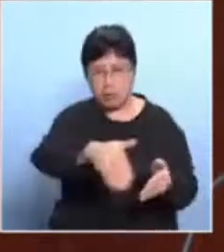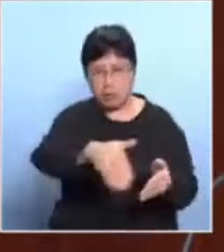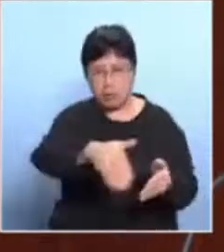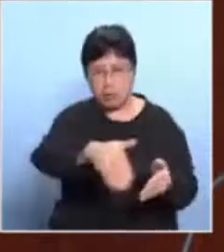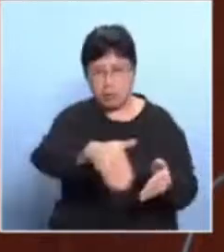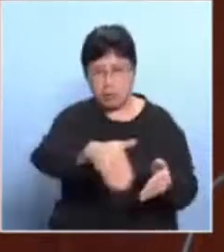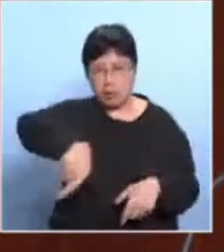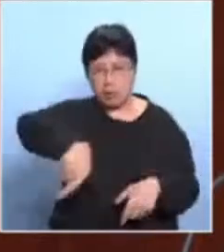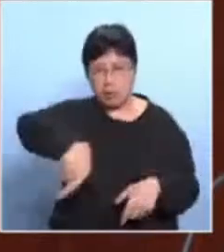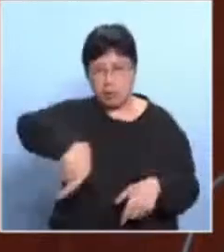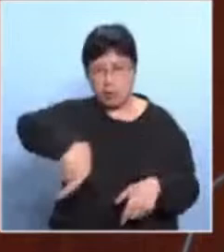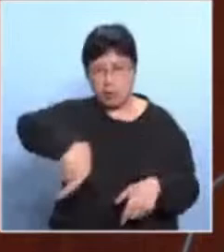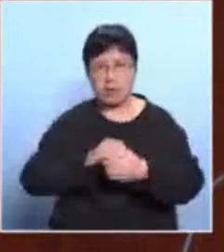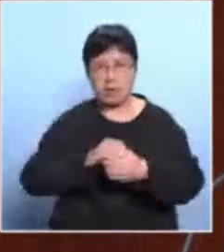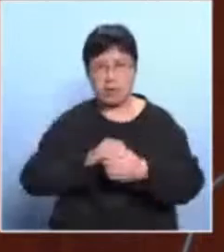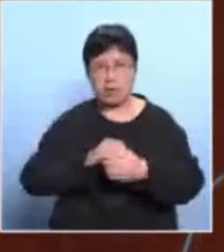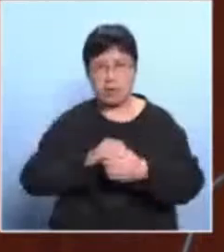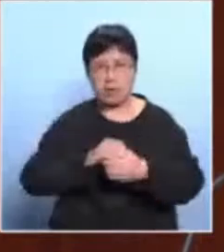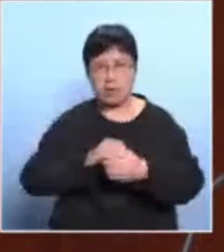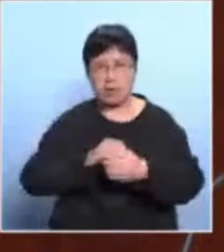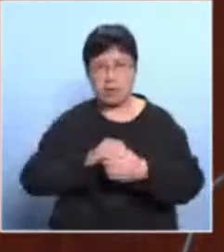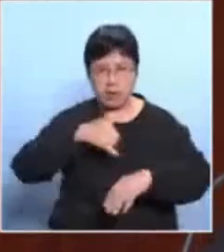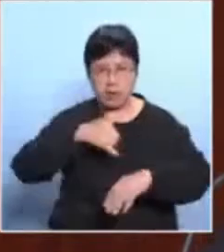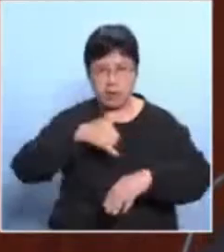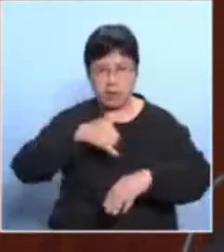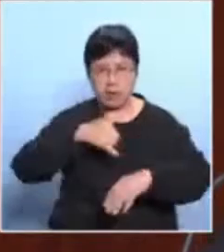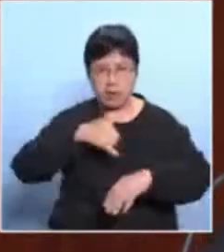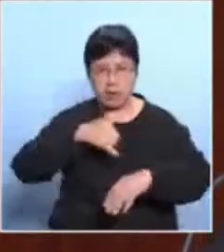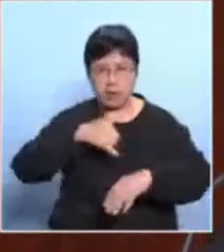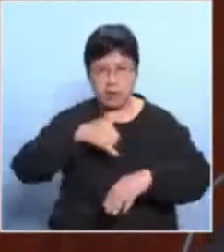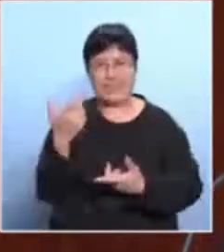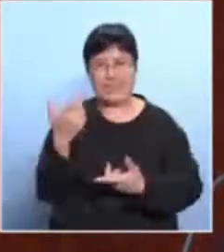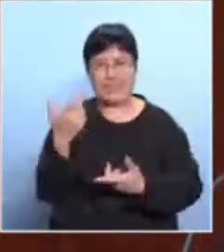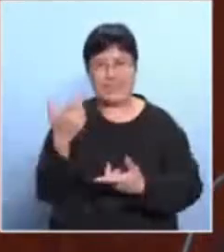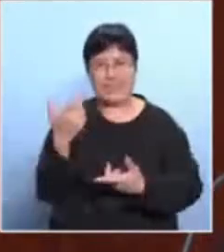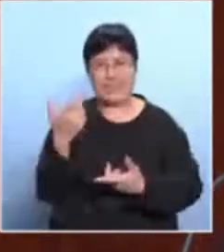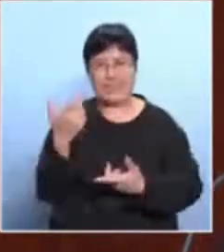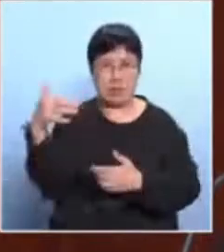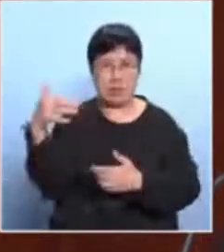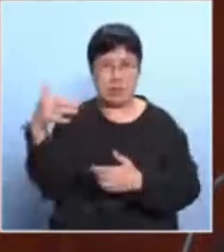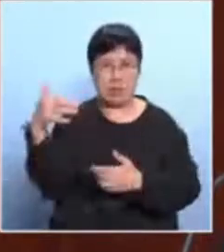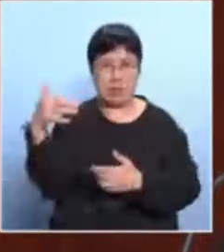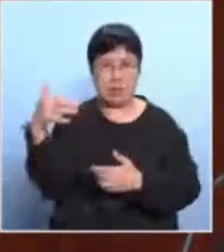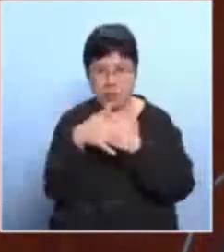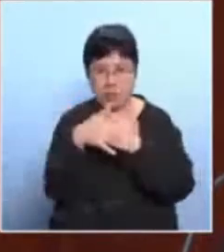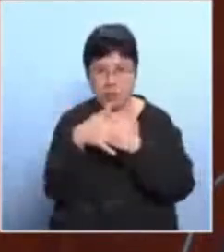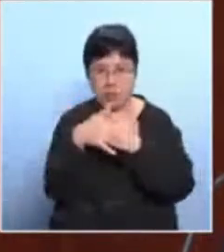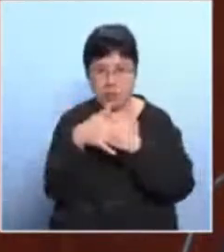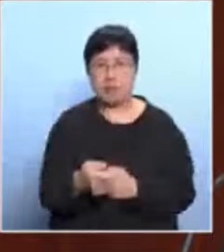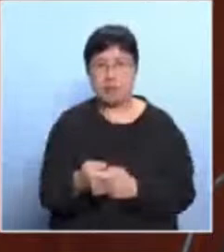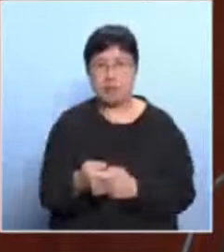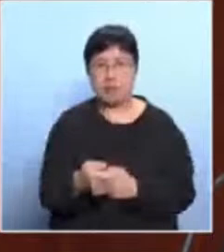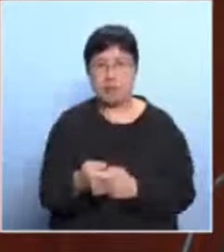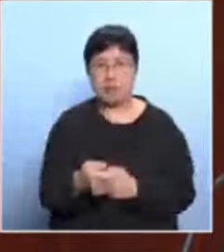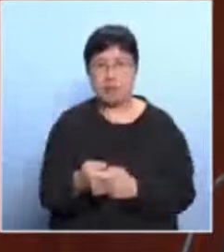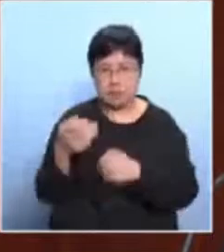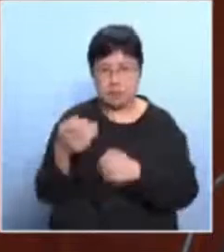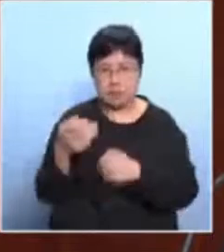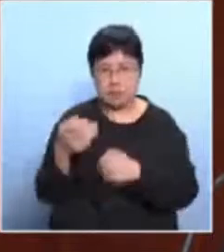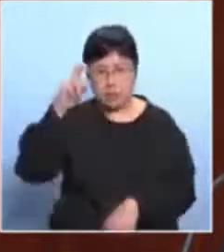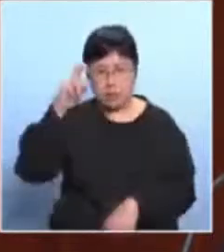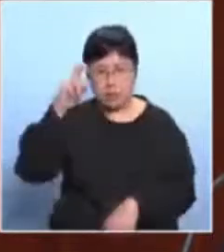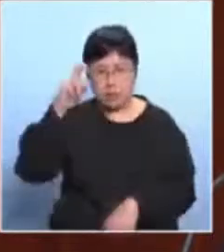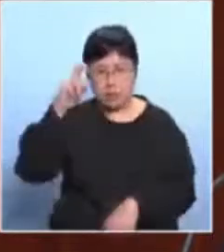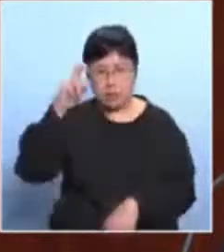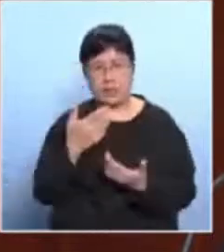contactless clearance. 2. Facilitating cross-boundary capital flow within the Hetao Cooperation Zone. 3.